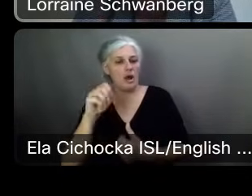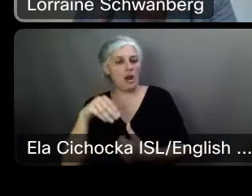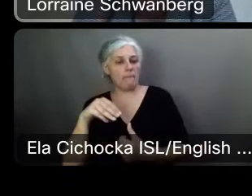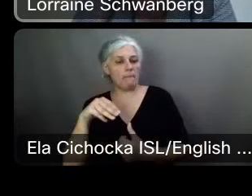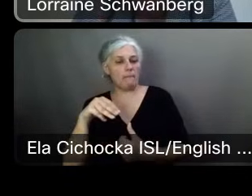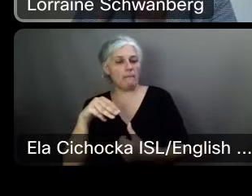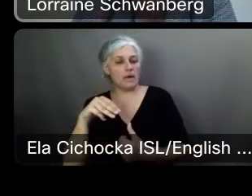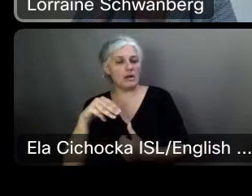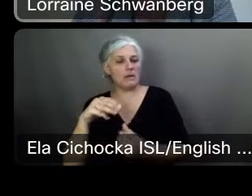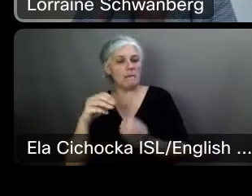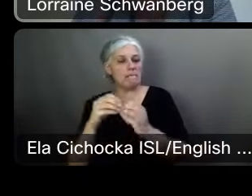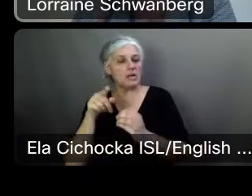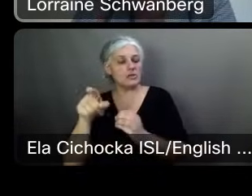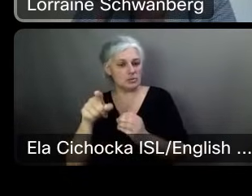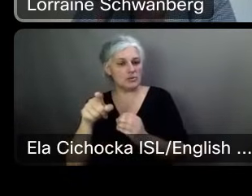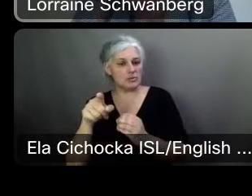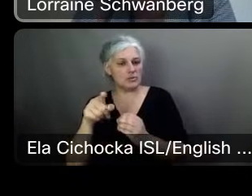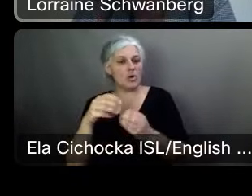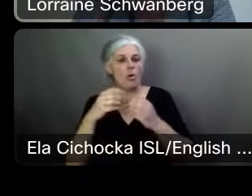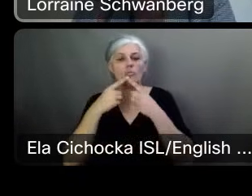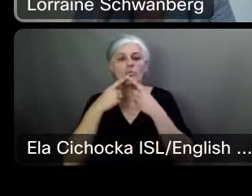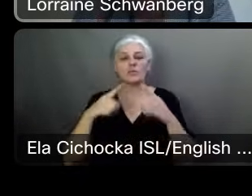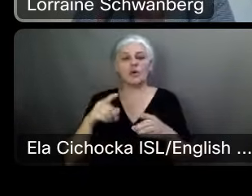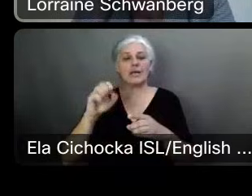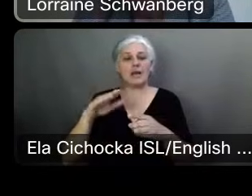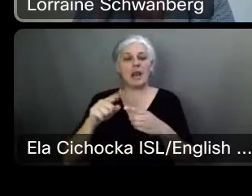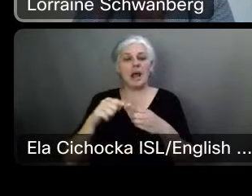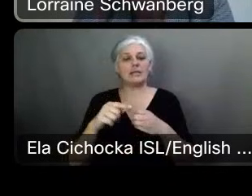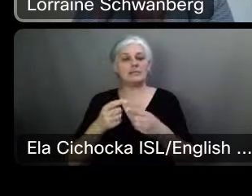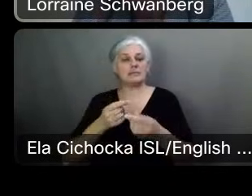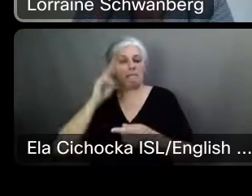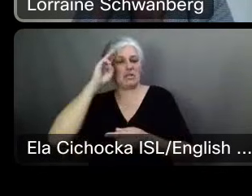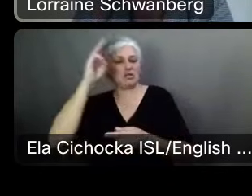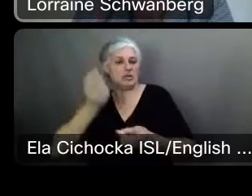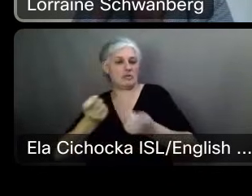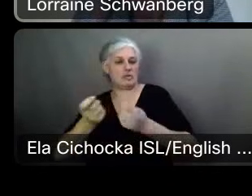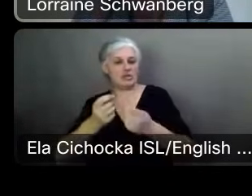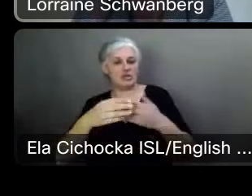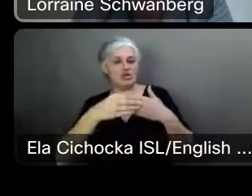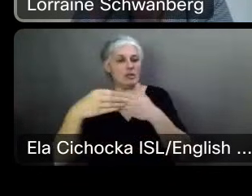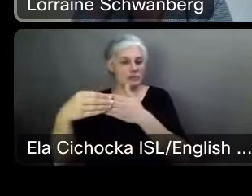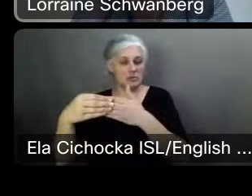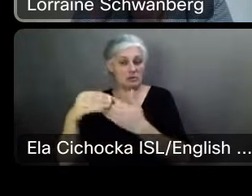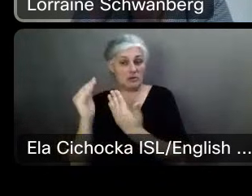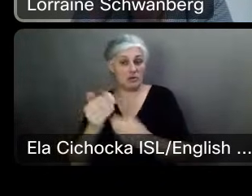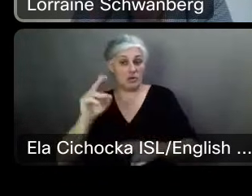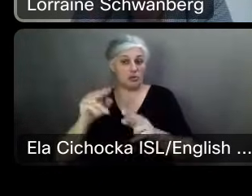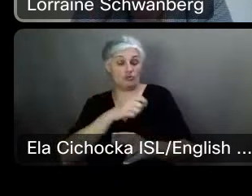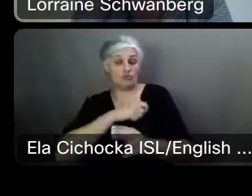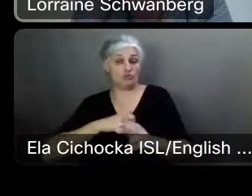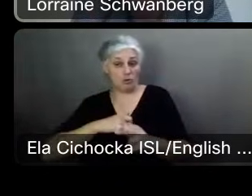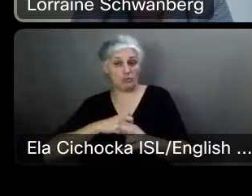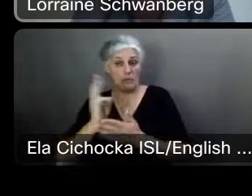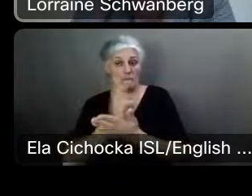around the open disclosure clinical and managerial champions. So this is a new role that has been introduced as part of the National Open